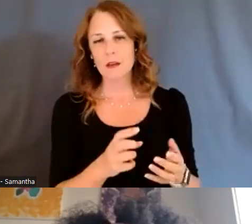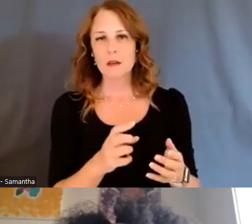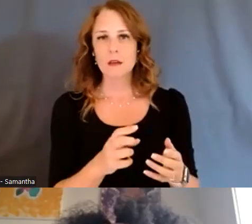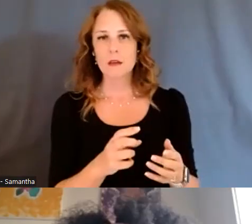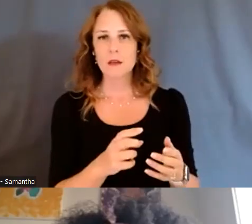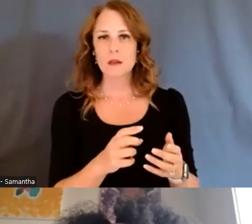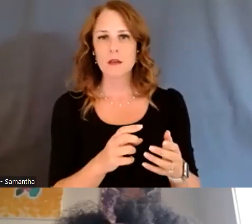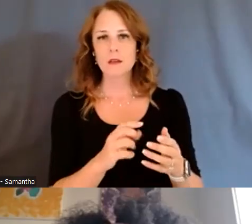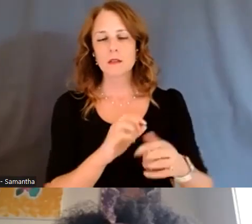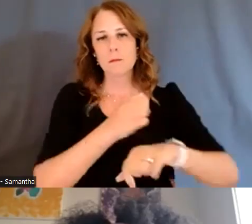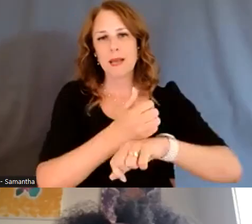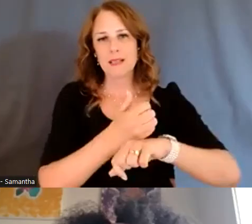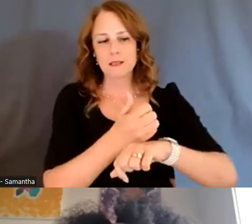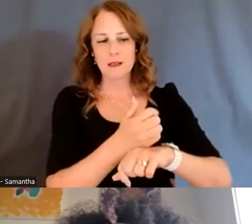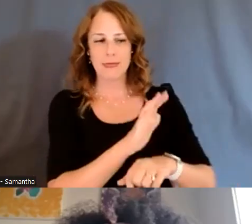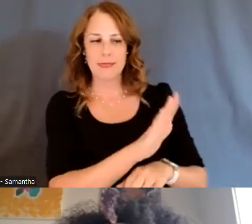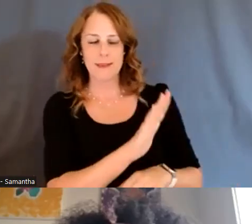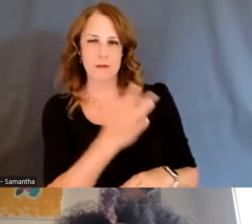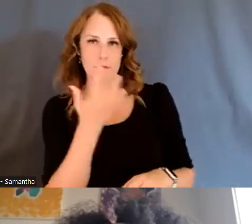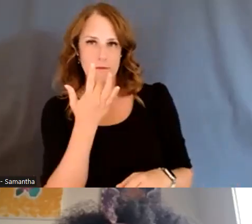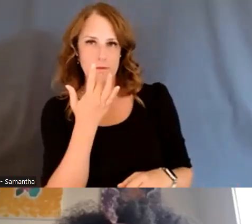solely based on the victim's wishes.